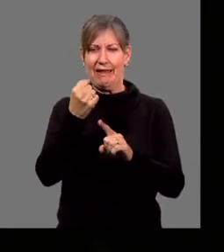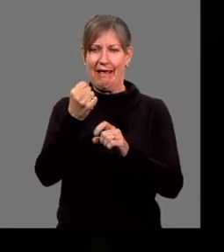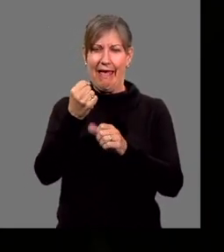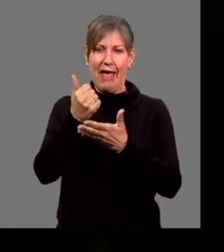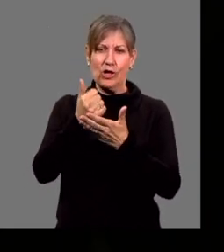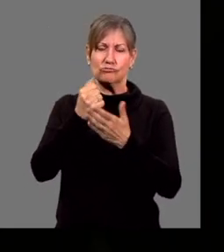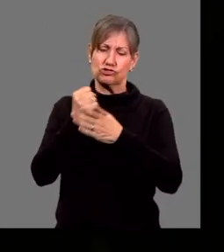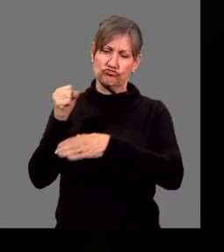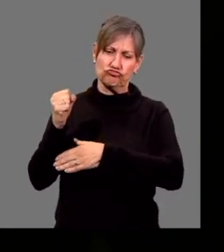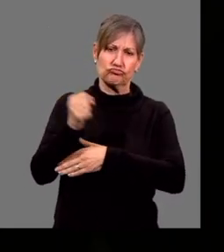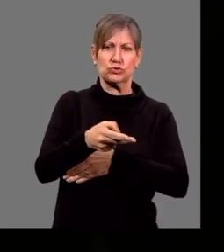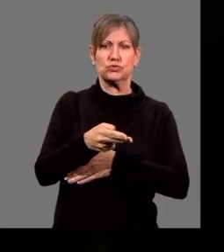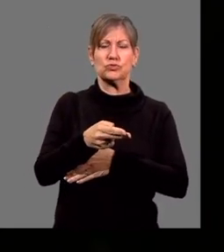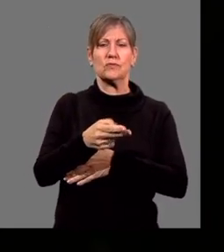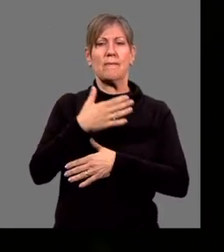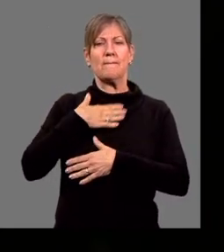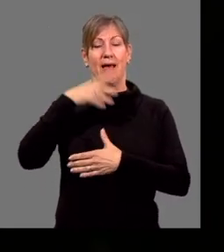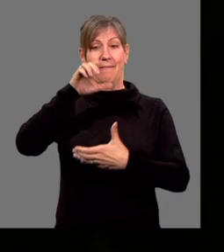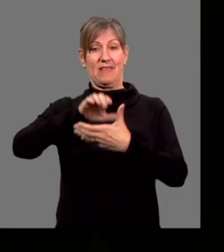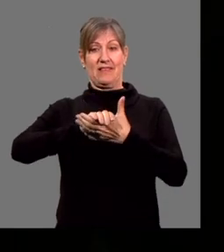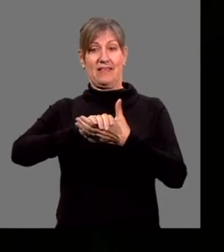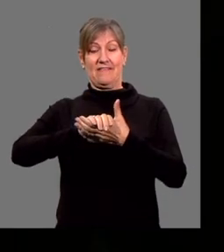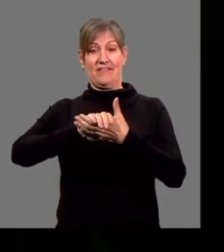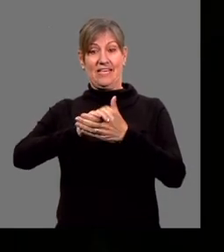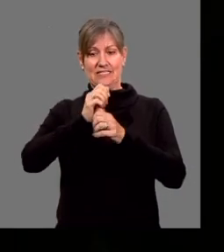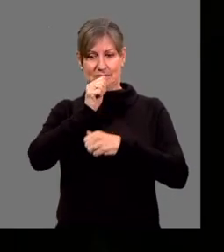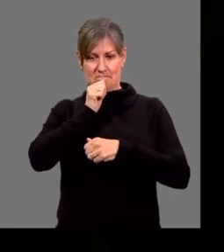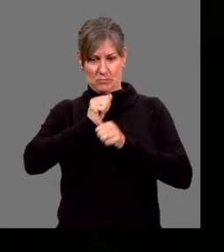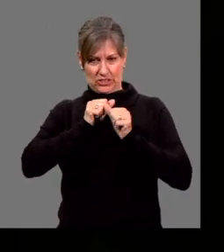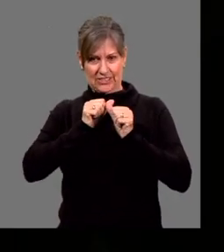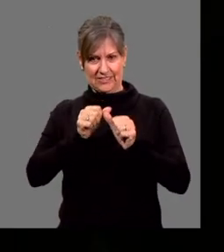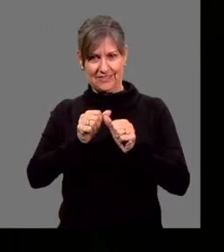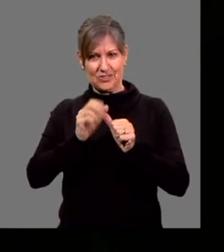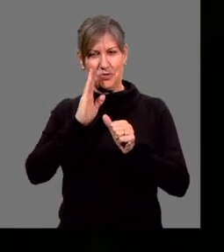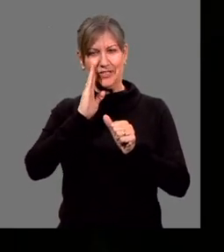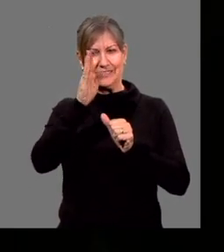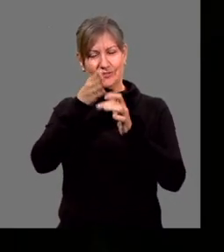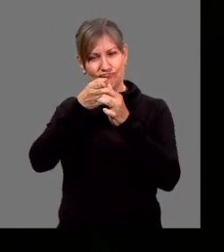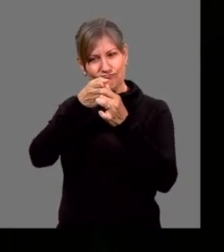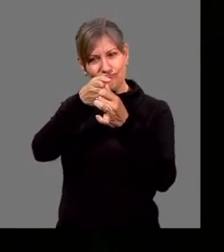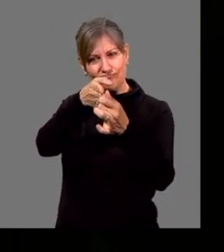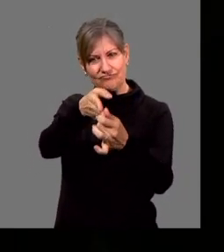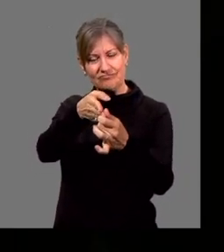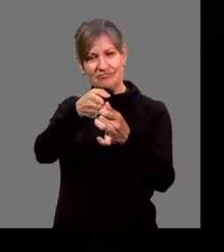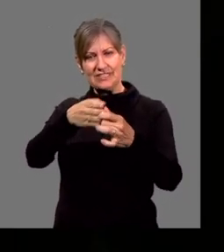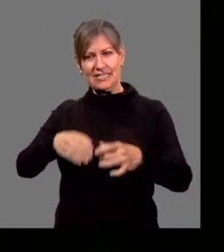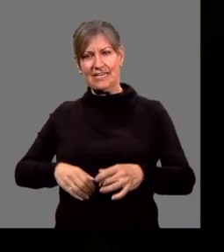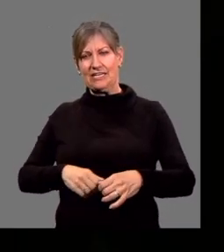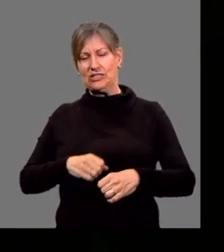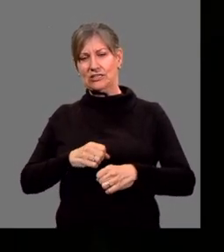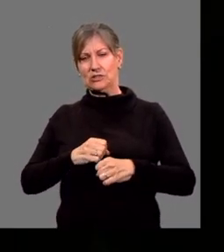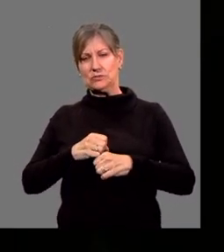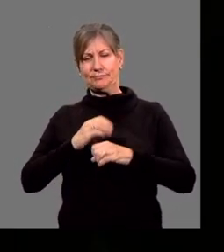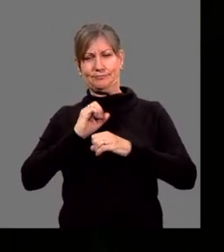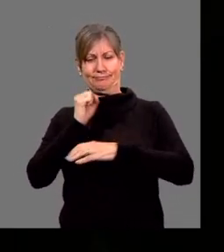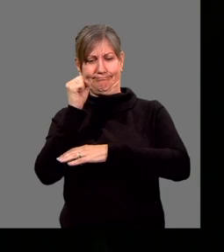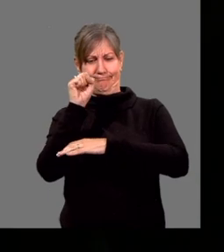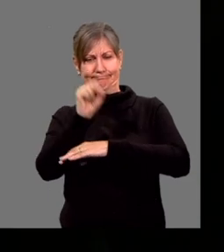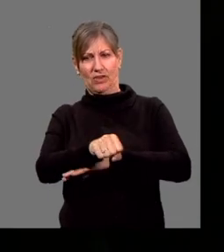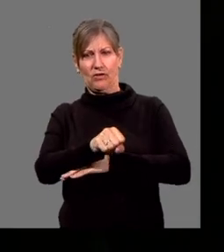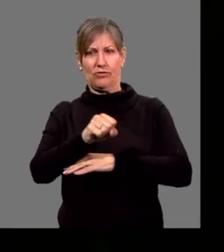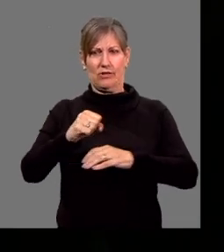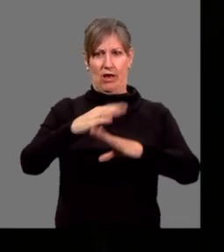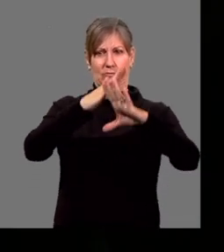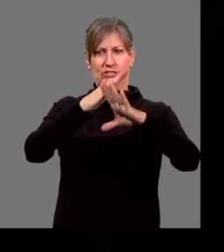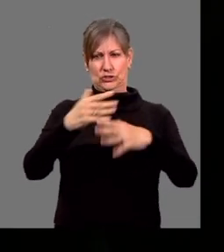to overcome. And it is my belief that persistence is what will take you forward. It will help you overcome the obstacles before us and overcome the